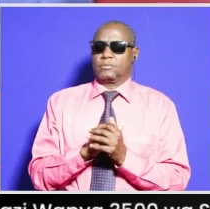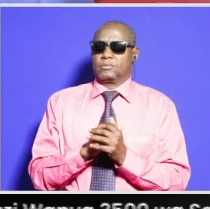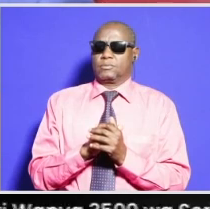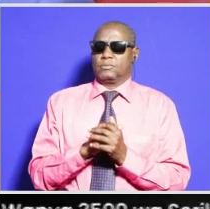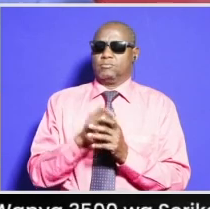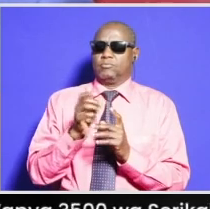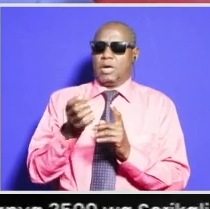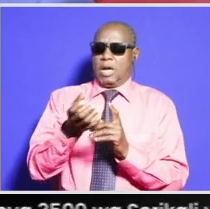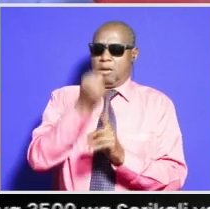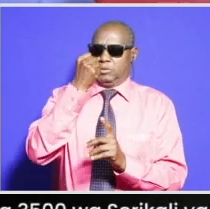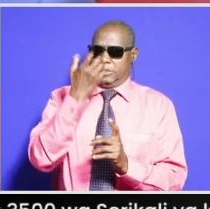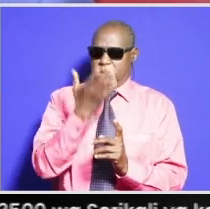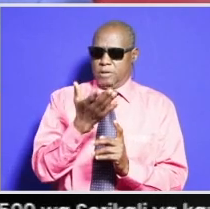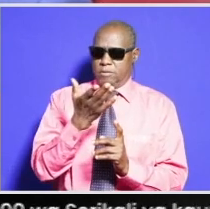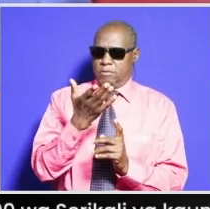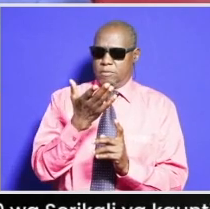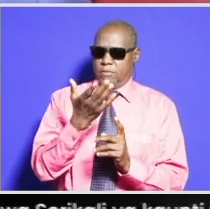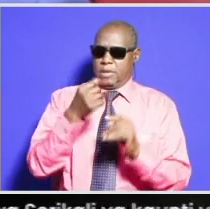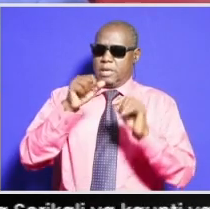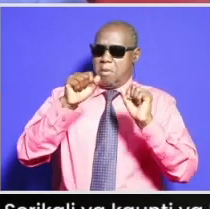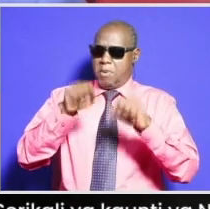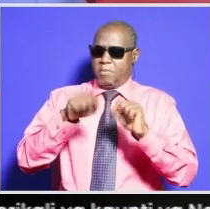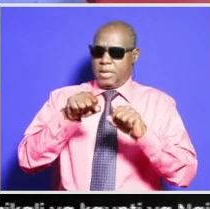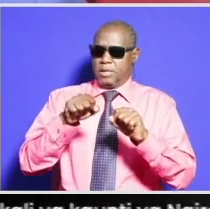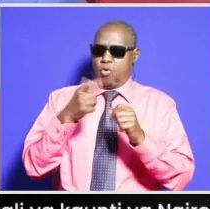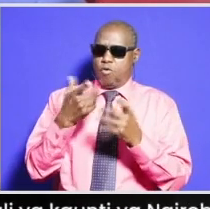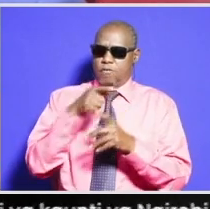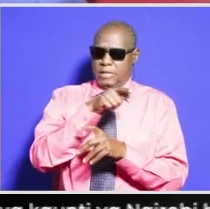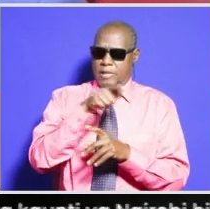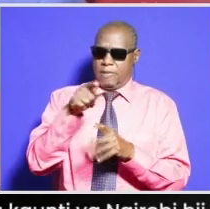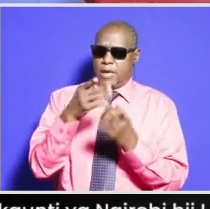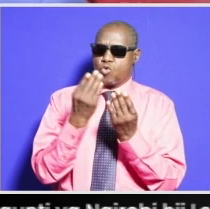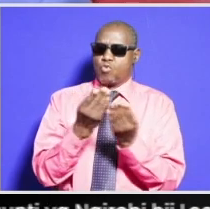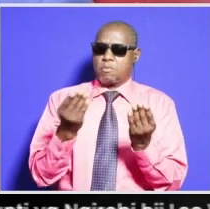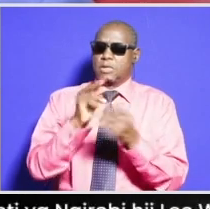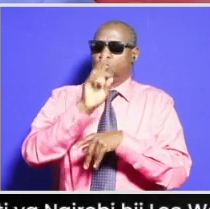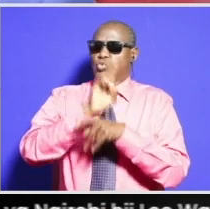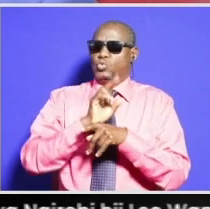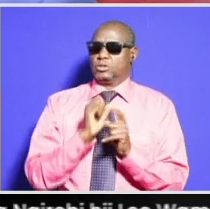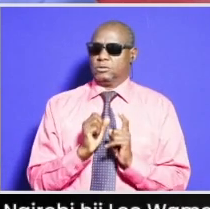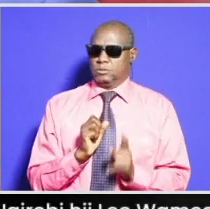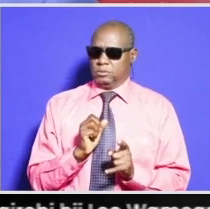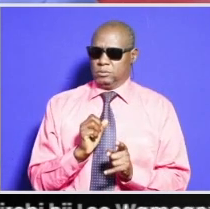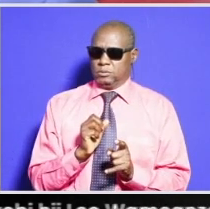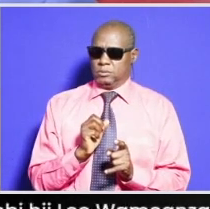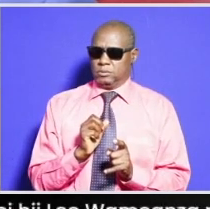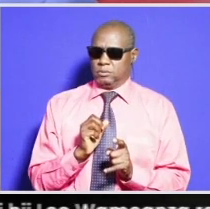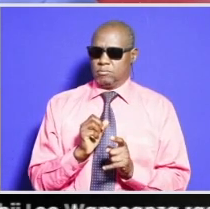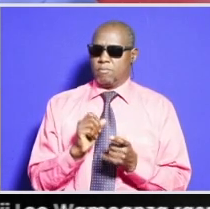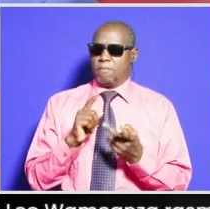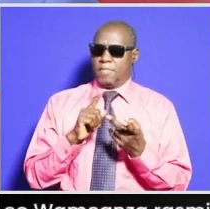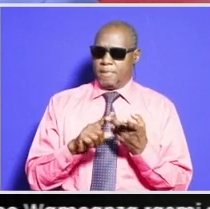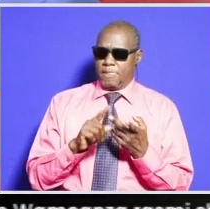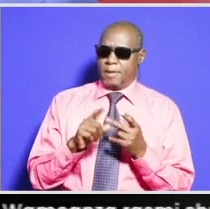the capability of the equipment that was being used, the possible health